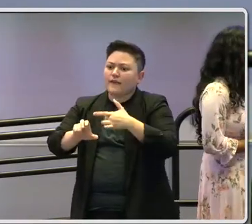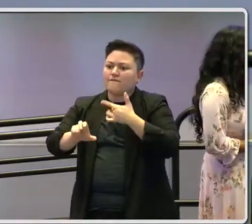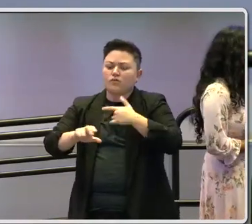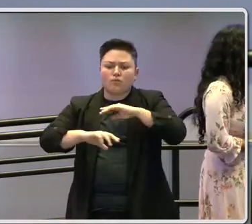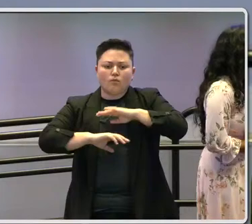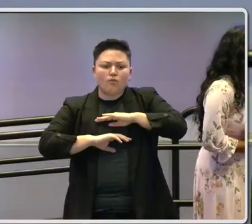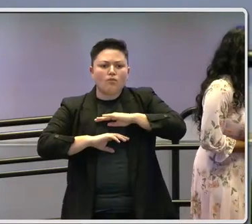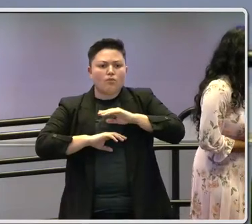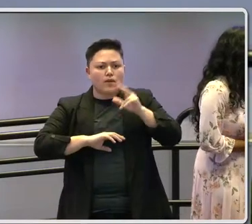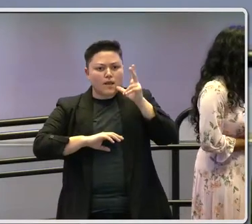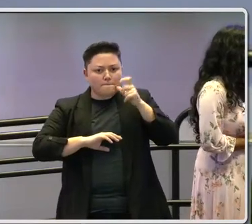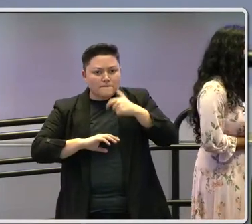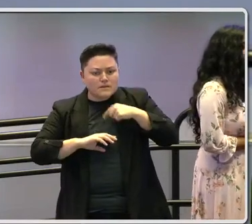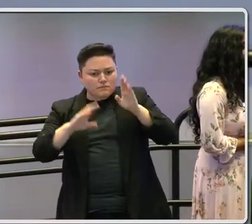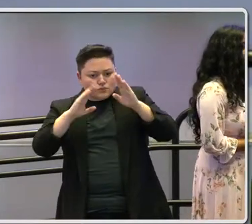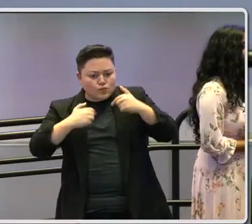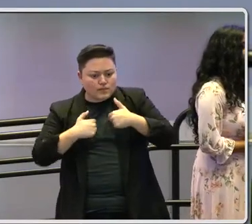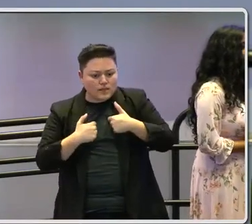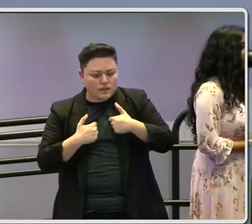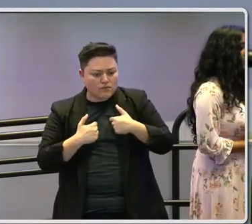understood.